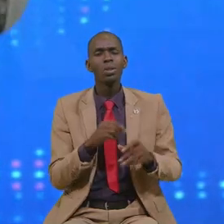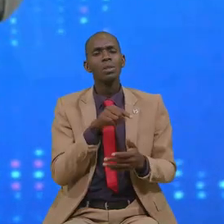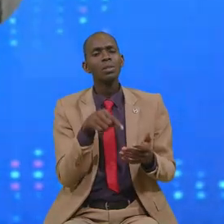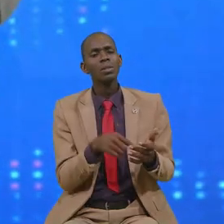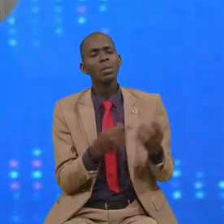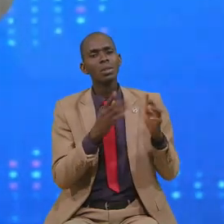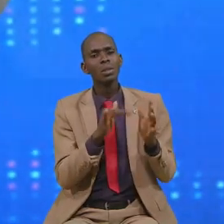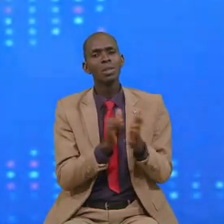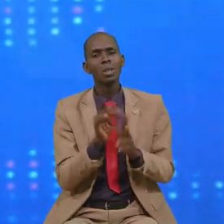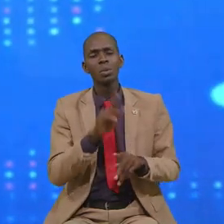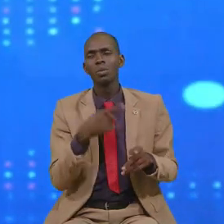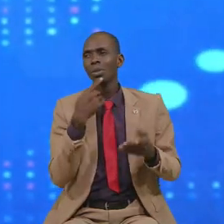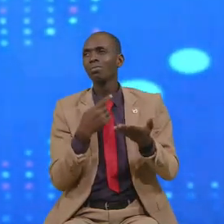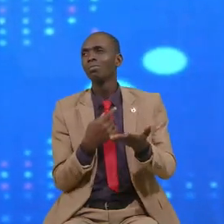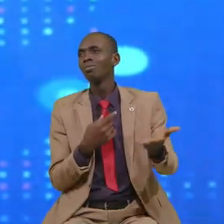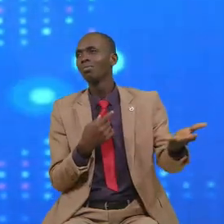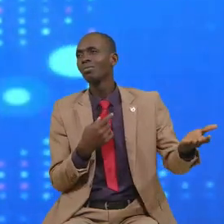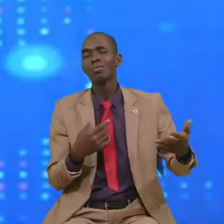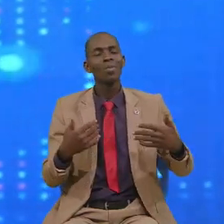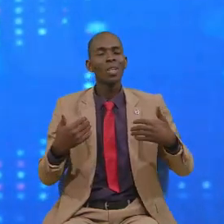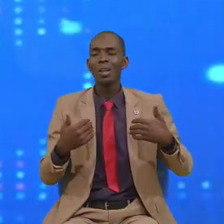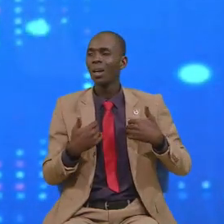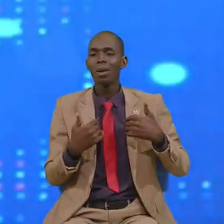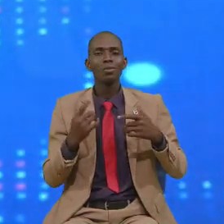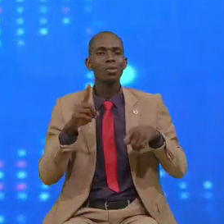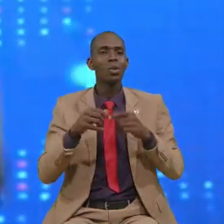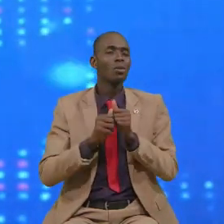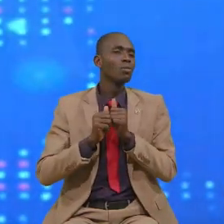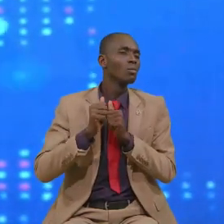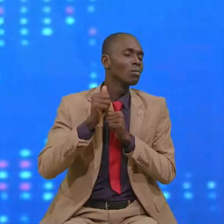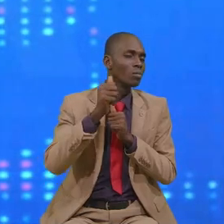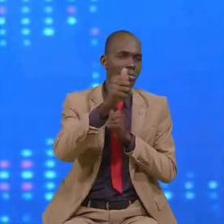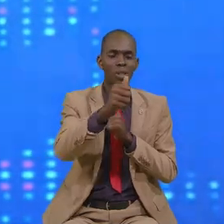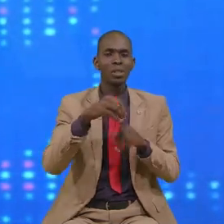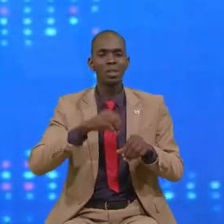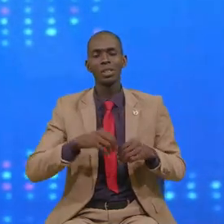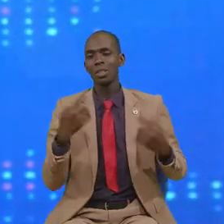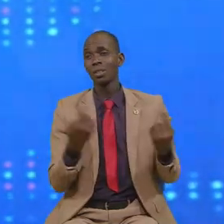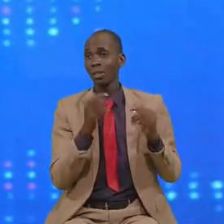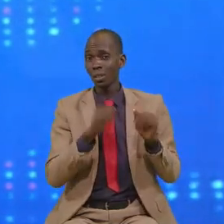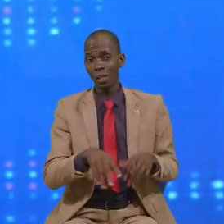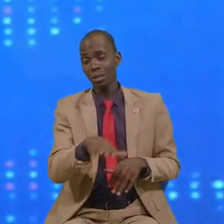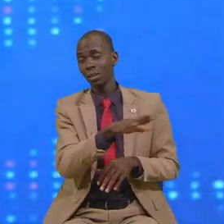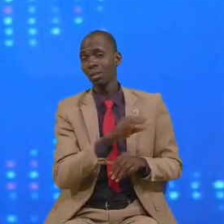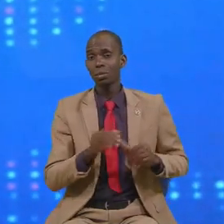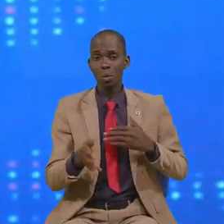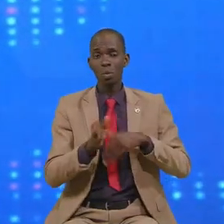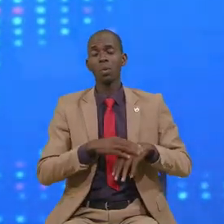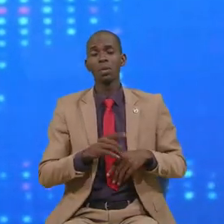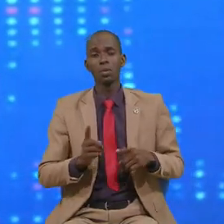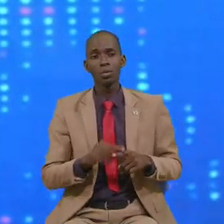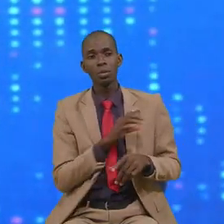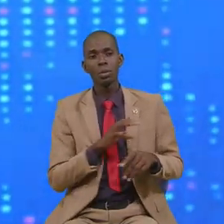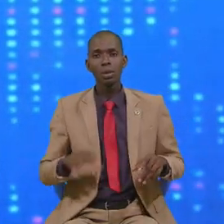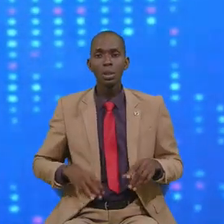beyond the tip of the highest branch. Can they still live? The only answer we can give to